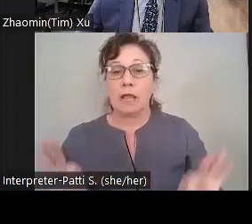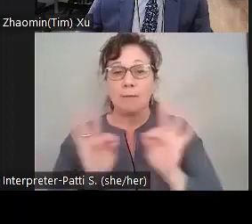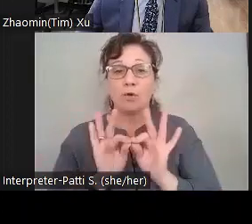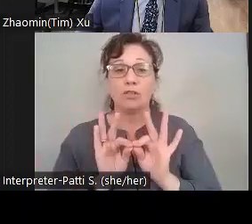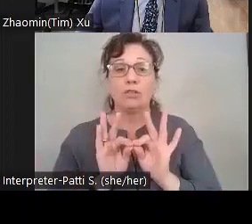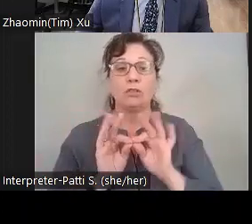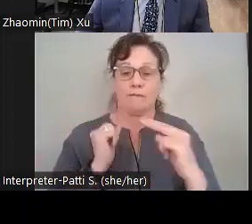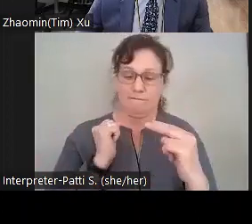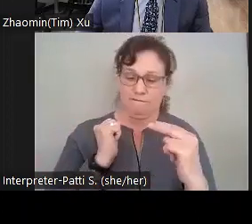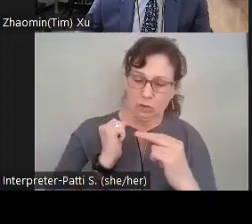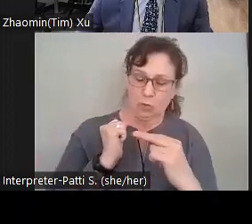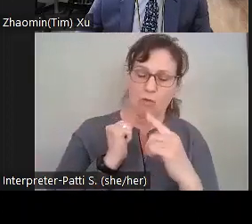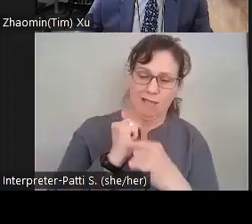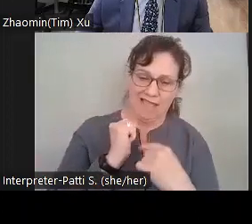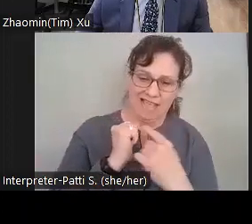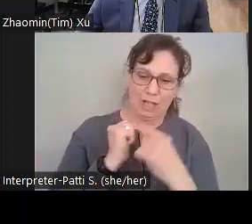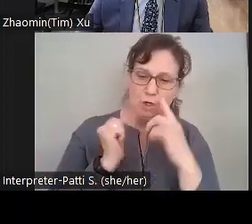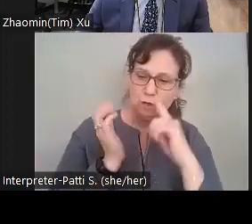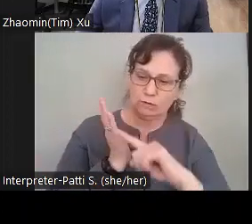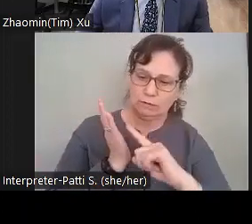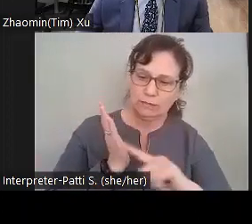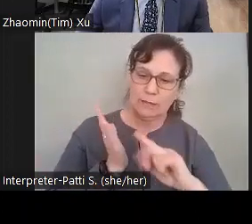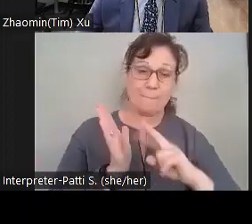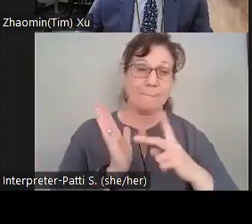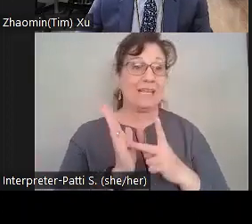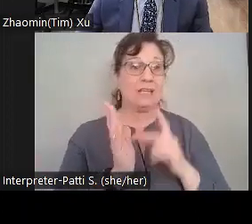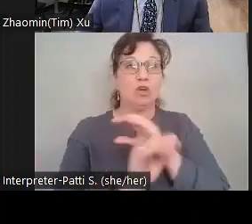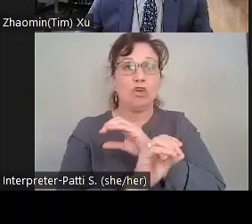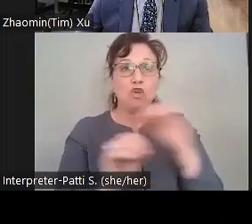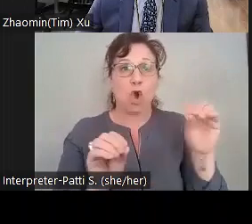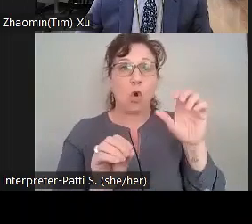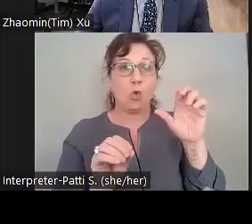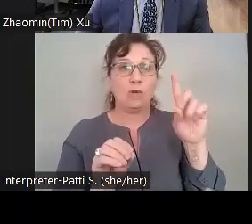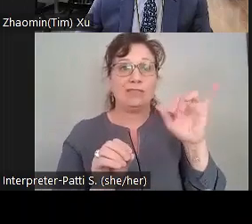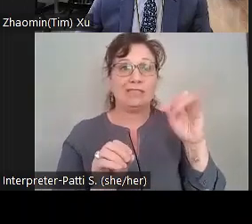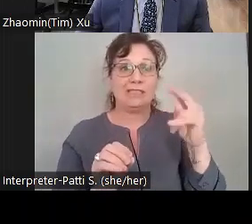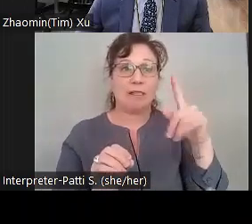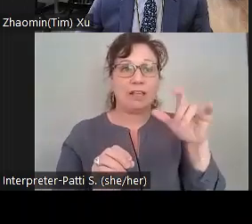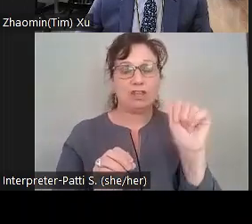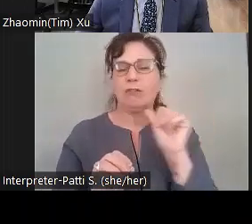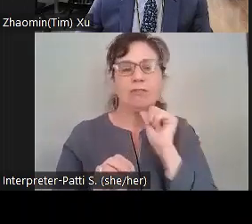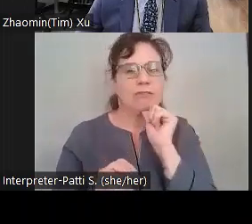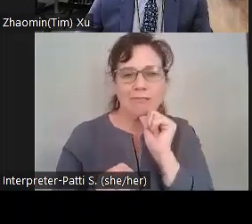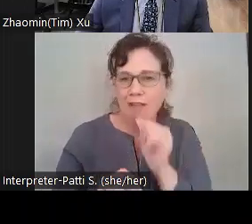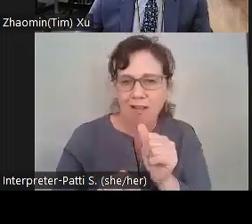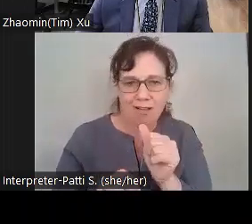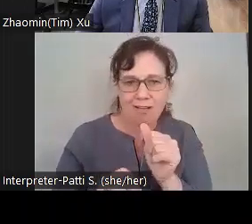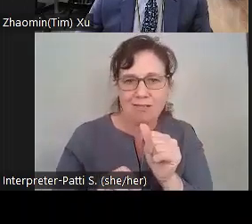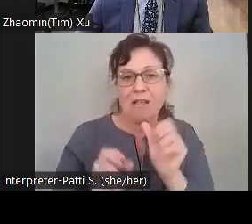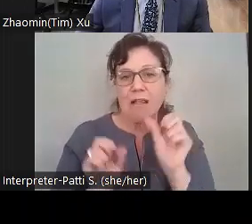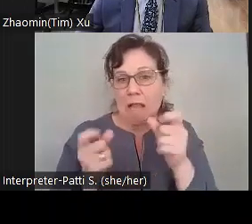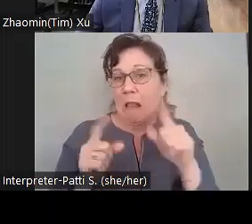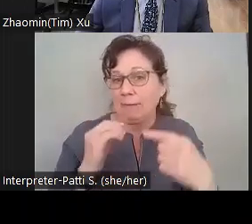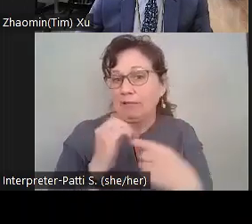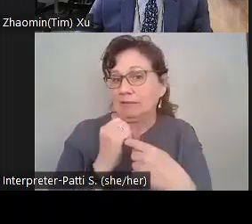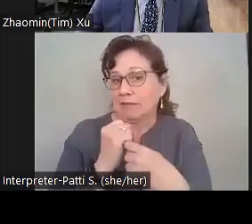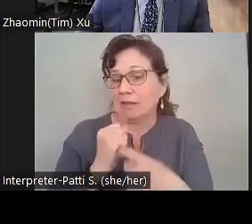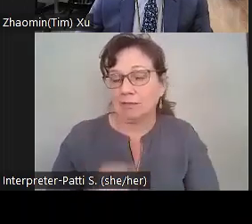exam does not mean that you are free of dysplasia. And we'll talk about that a little bit later on.